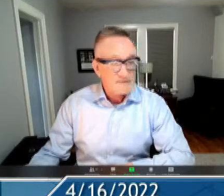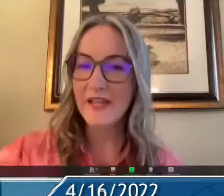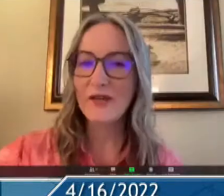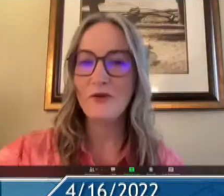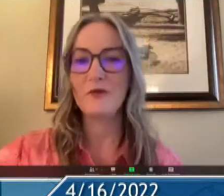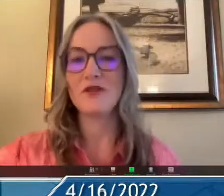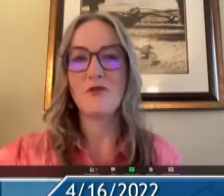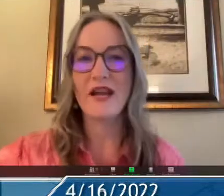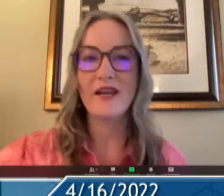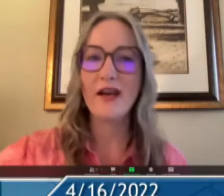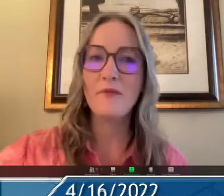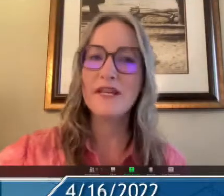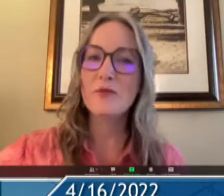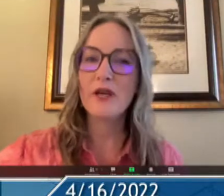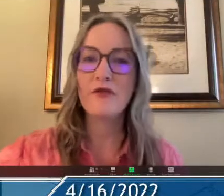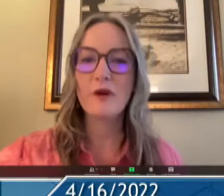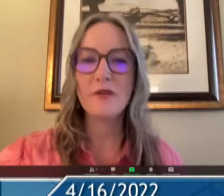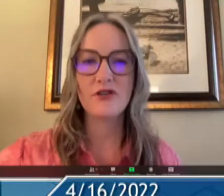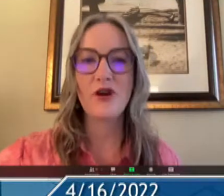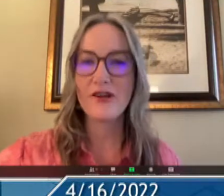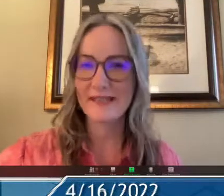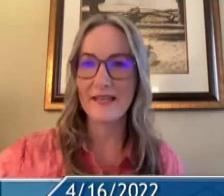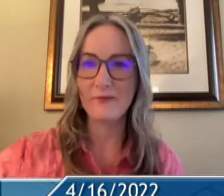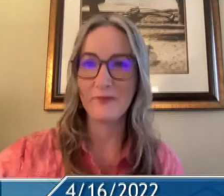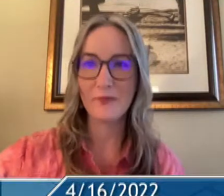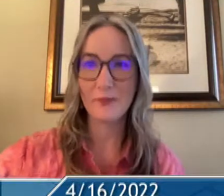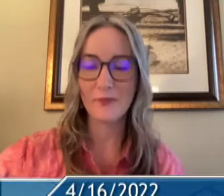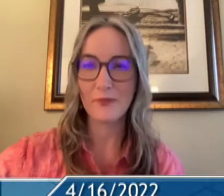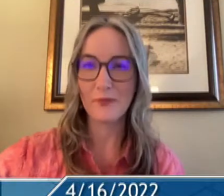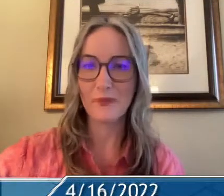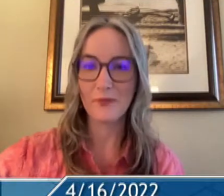Wonderful. Thank you, Commissioner Ryan. Next, we'll hear from Commissioner Hardesty.